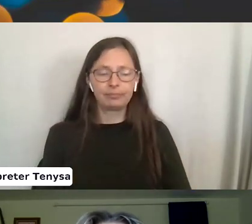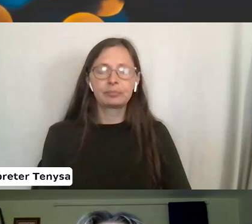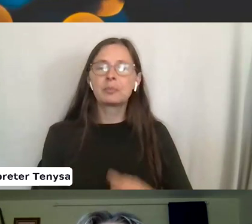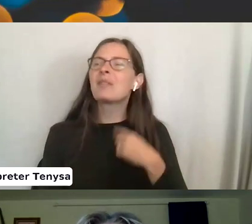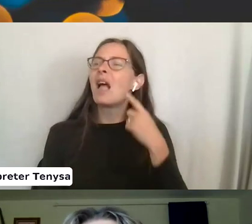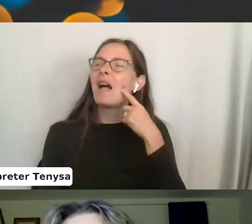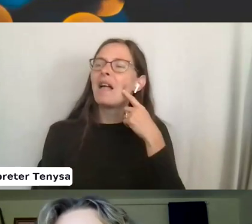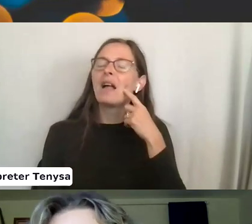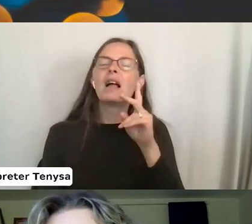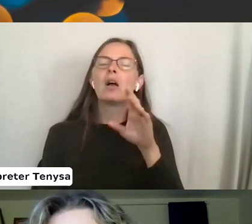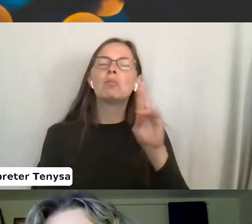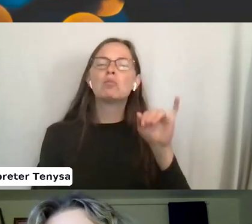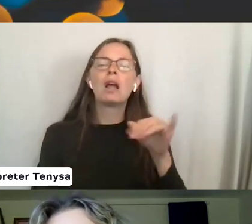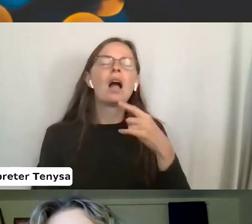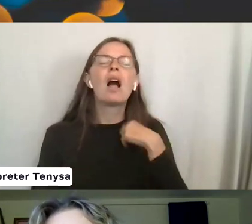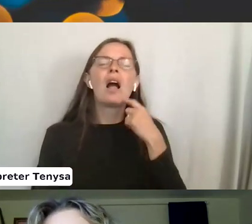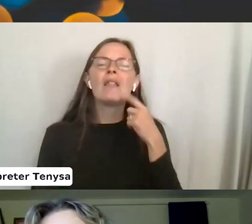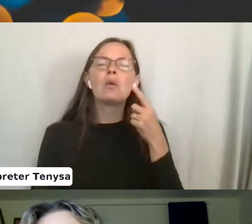you have to work, from my